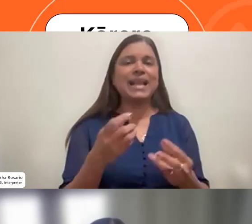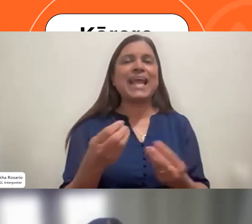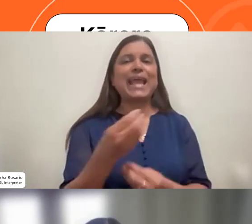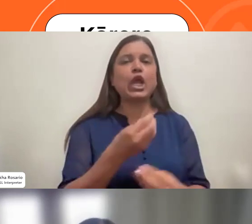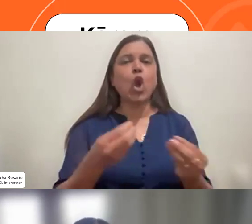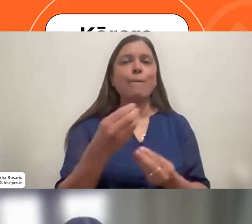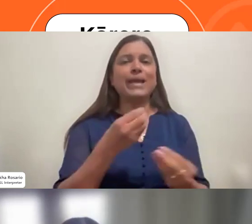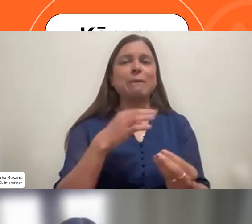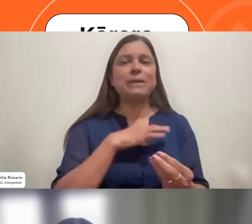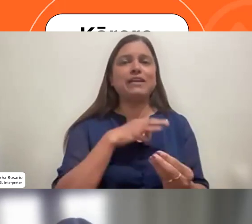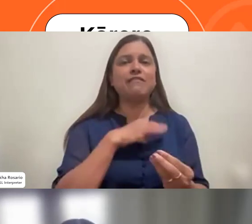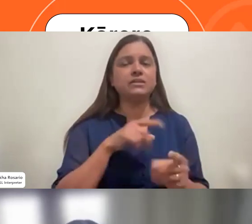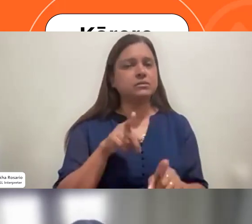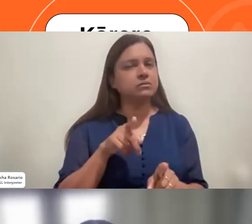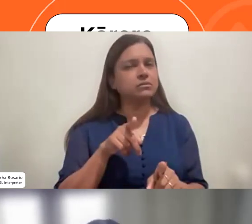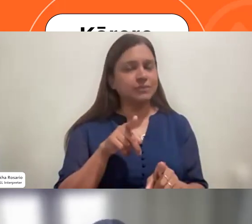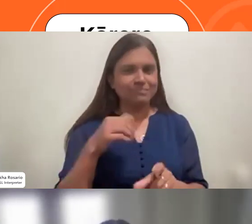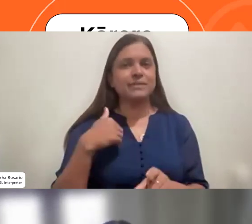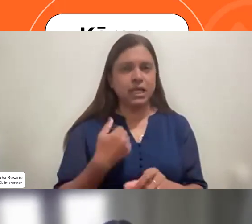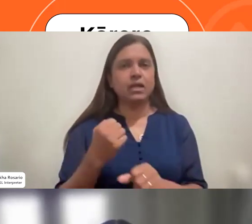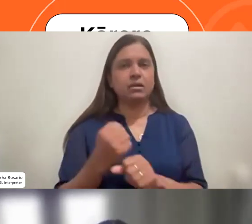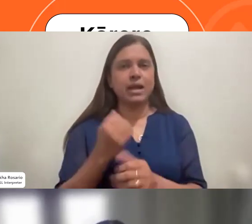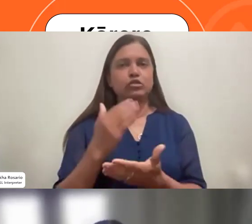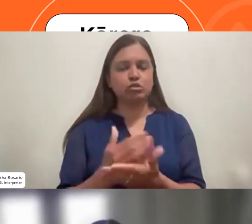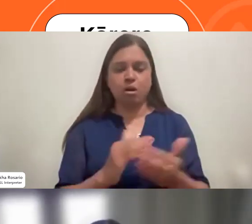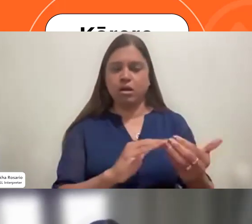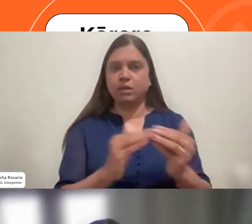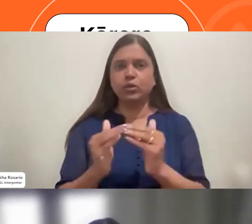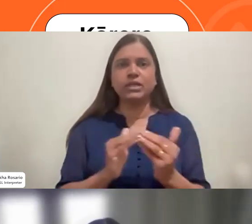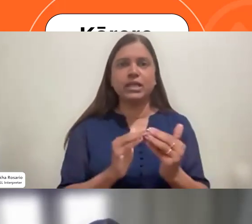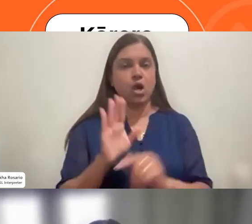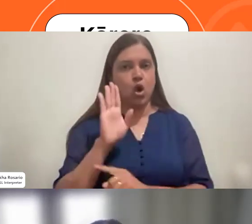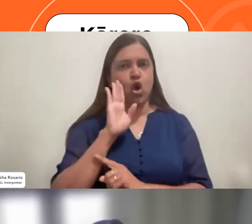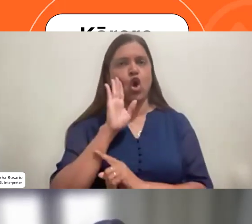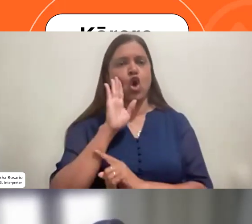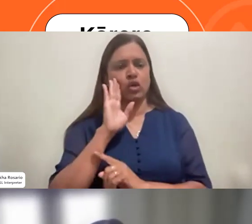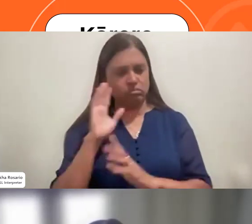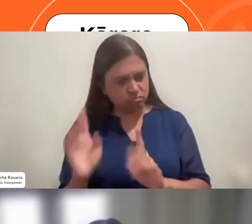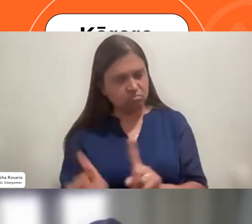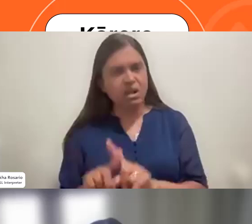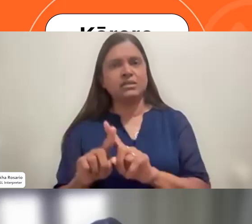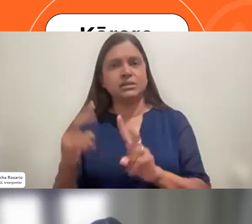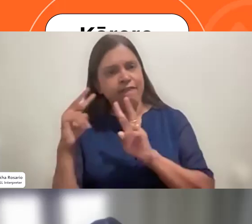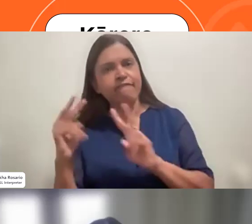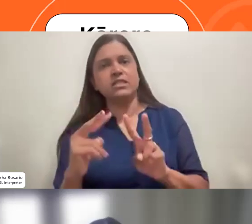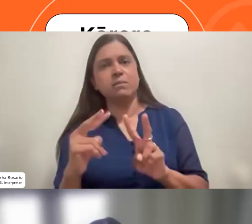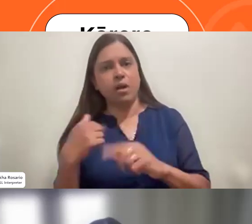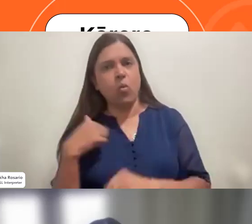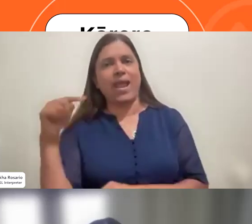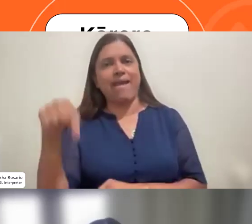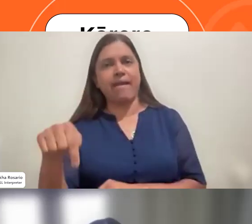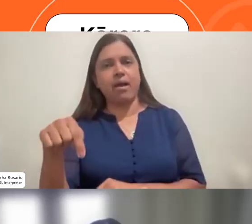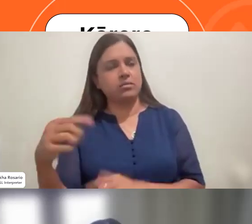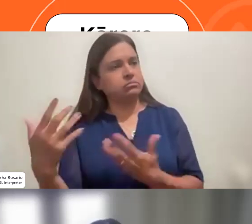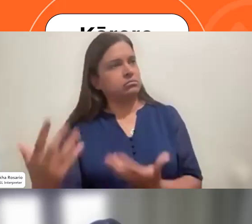need to ensure that our community is being heard and visible. So when I first started out, Māori